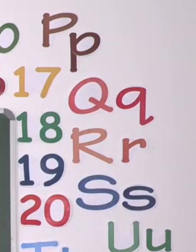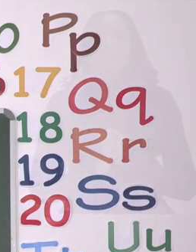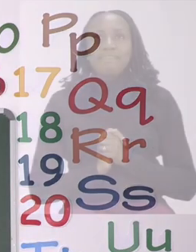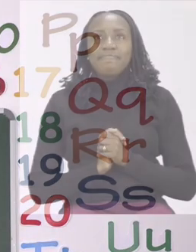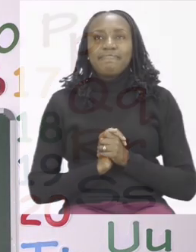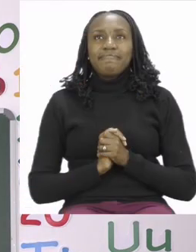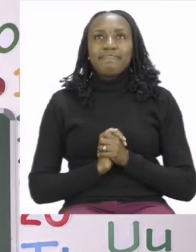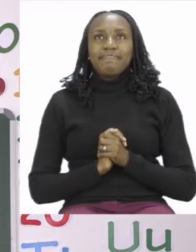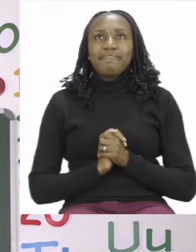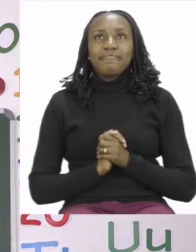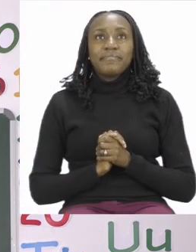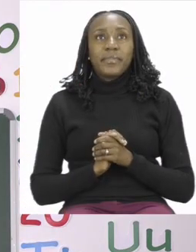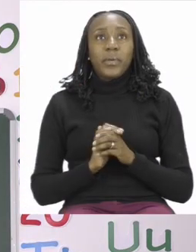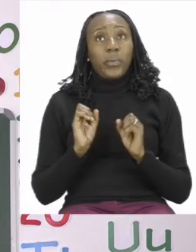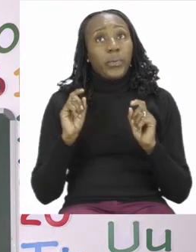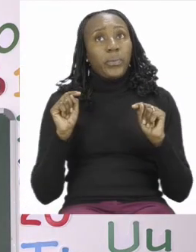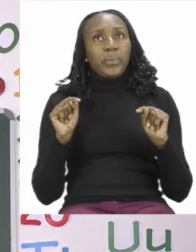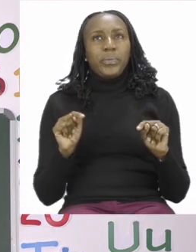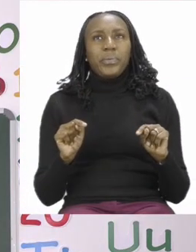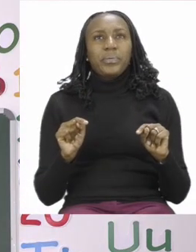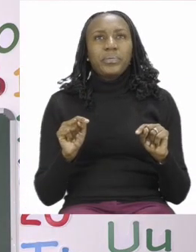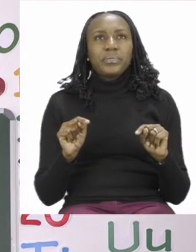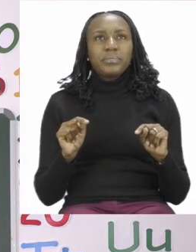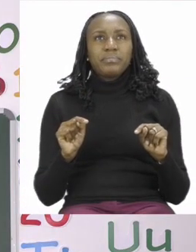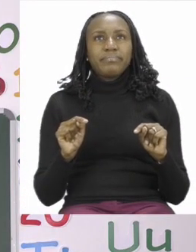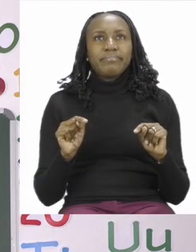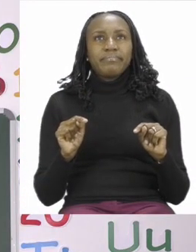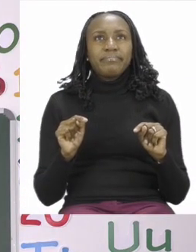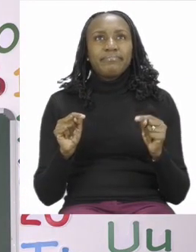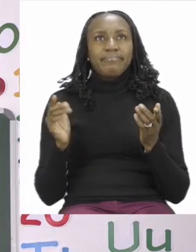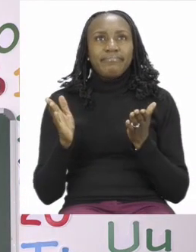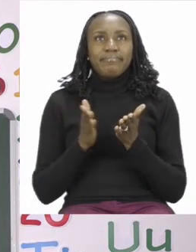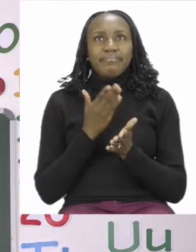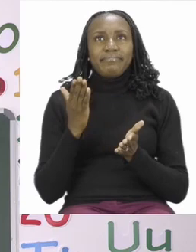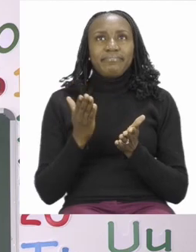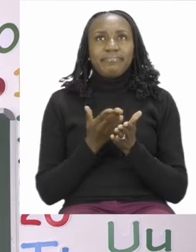For the next part of our lesson, boys and girls, let us all go to page